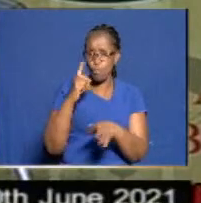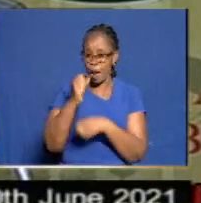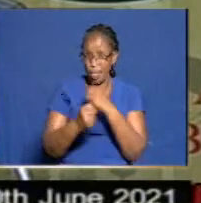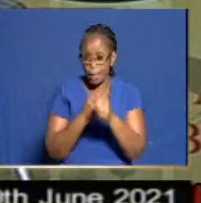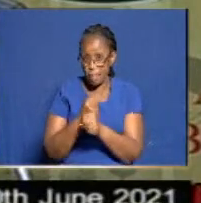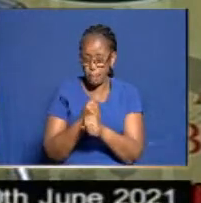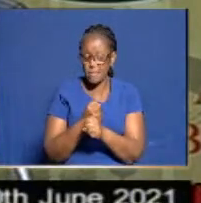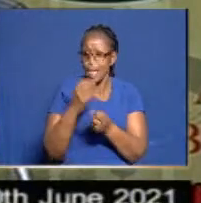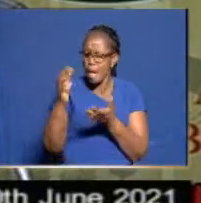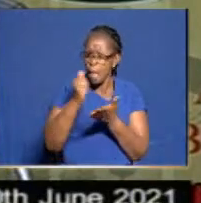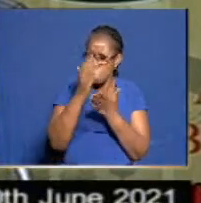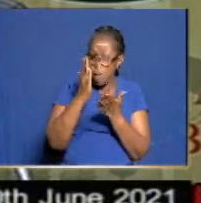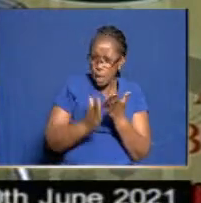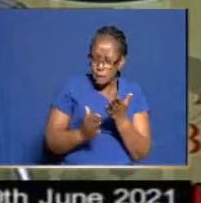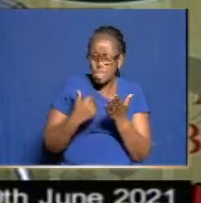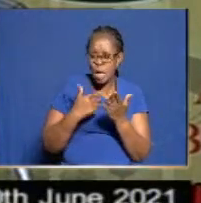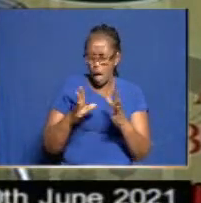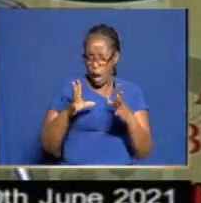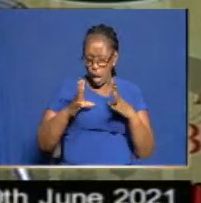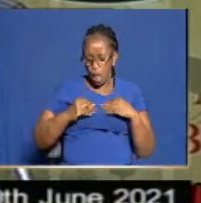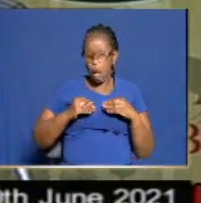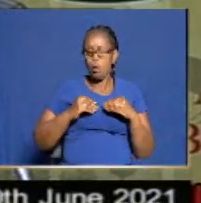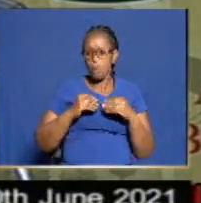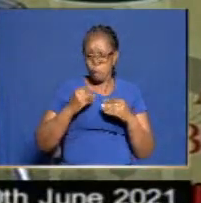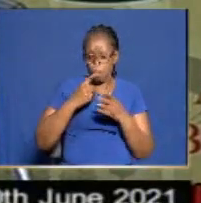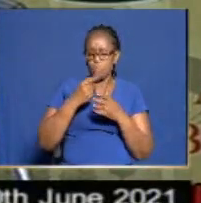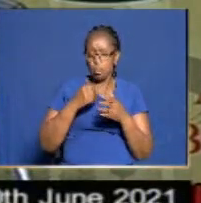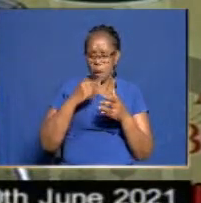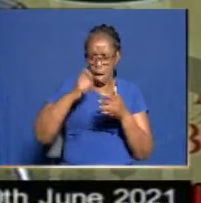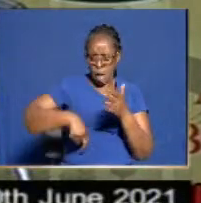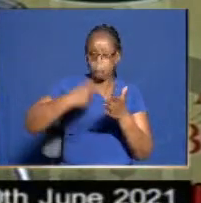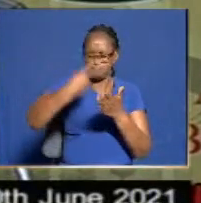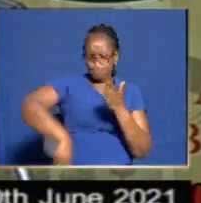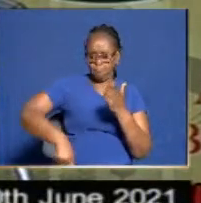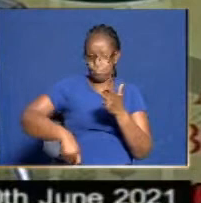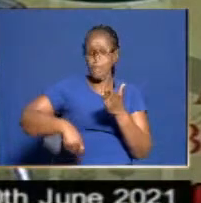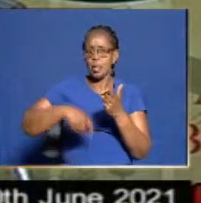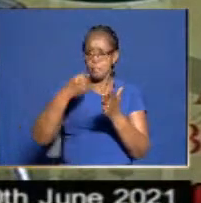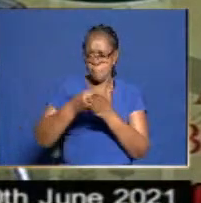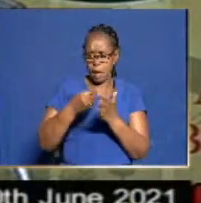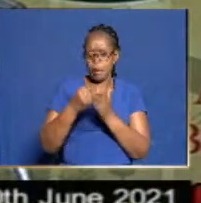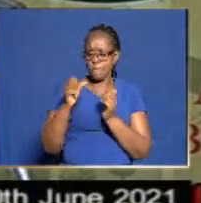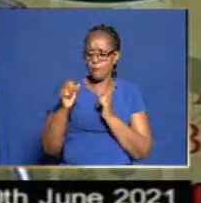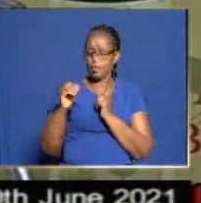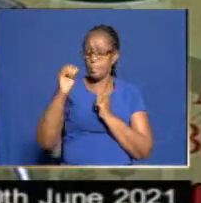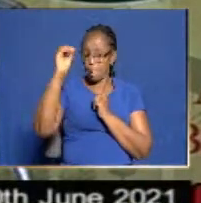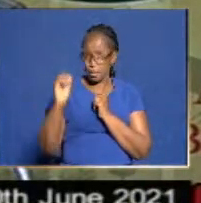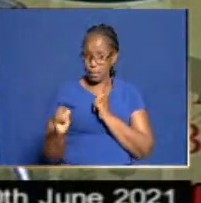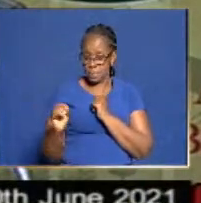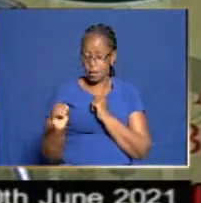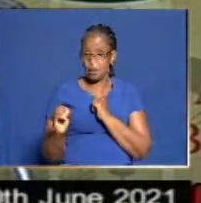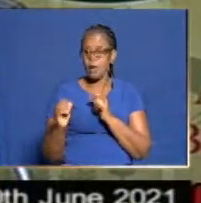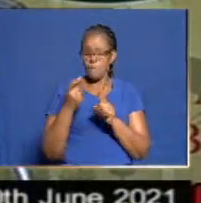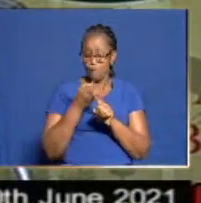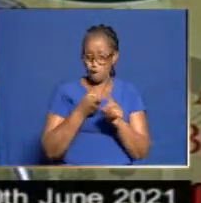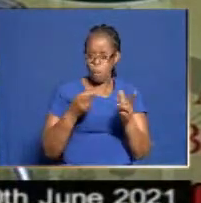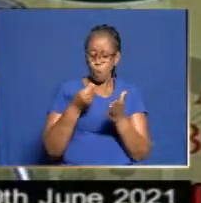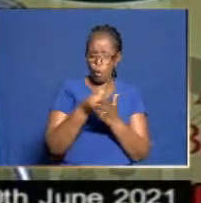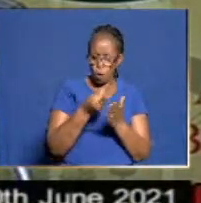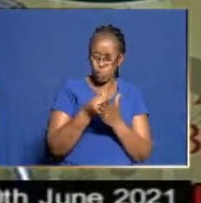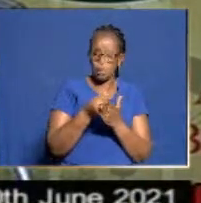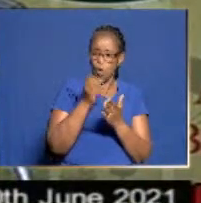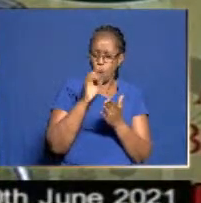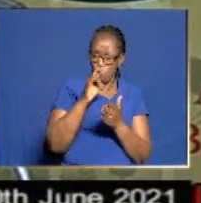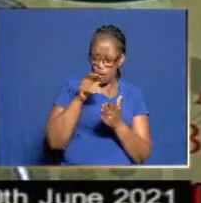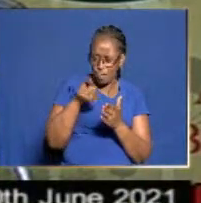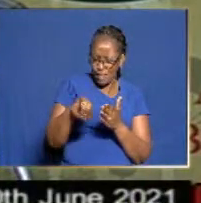These employers are allowed to deduct from their taxable income an extra 50% out of the cost of the